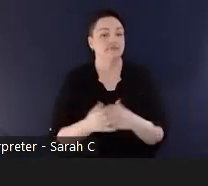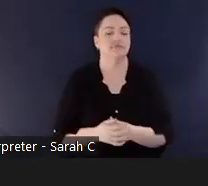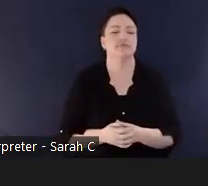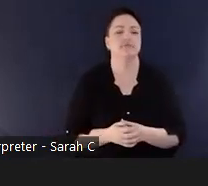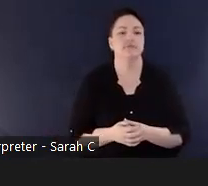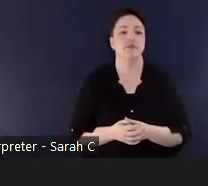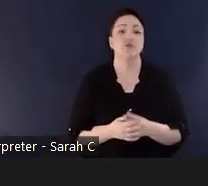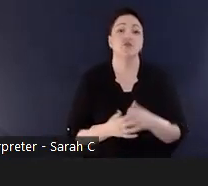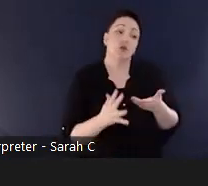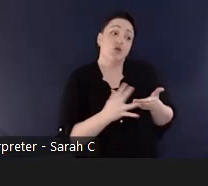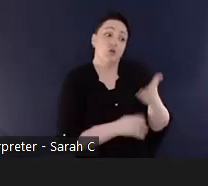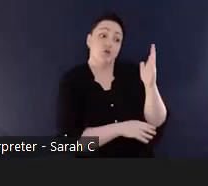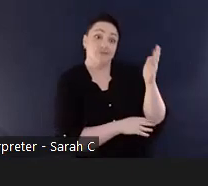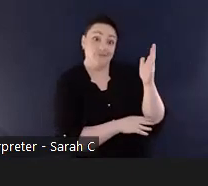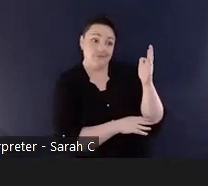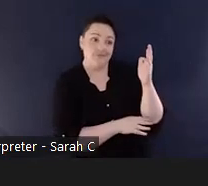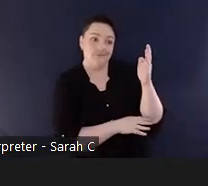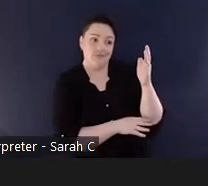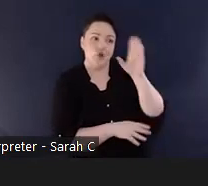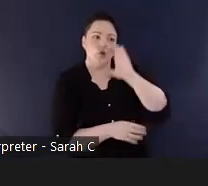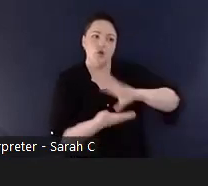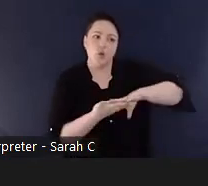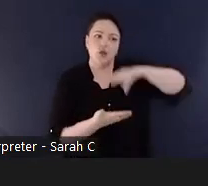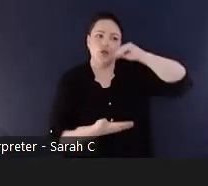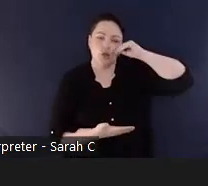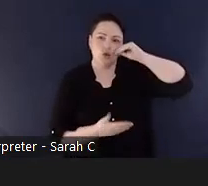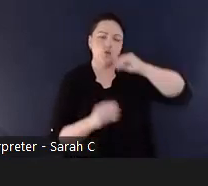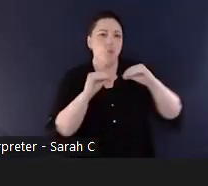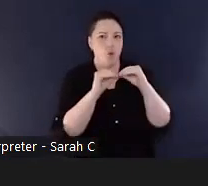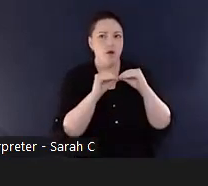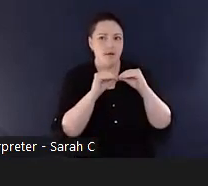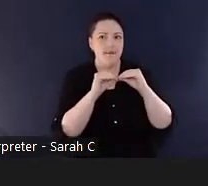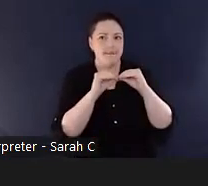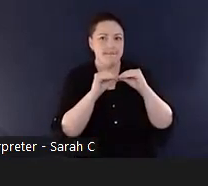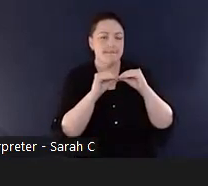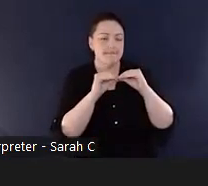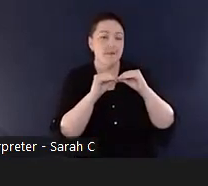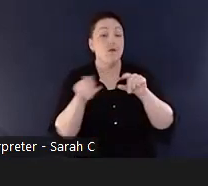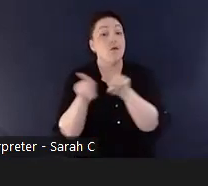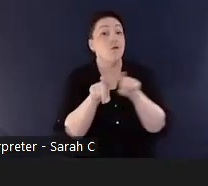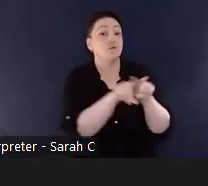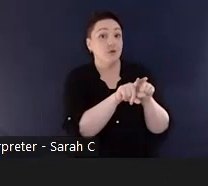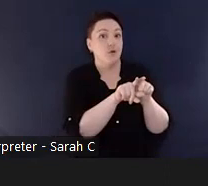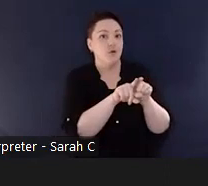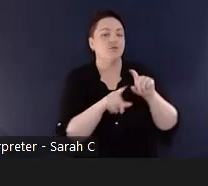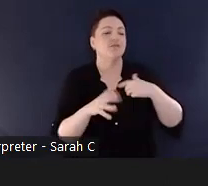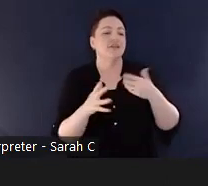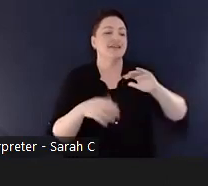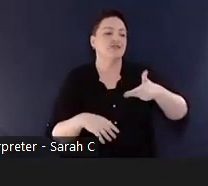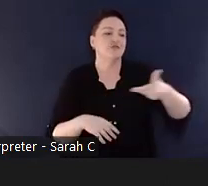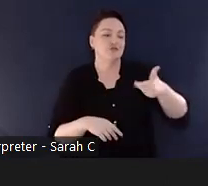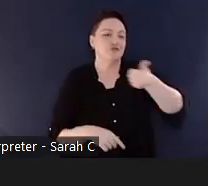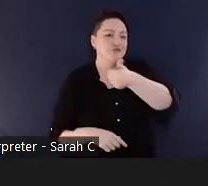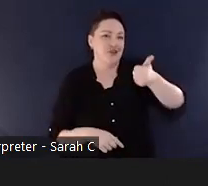of this opportunity. And I invite everyone to introduce themselves in the chat, but also in the Jamboard, which is linked in the